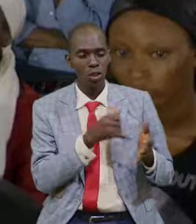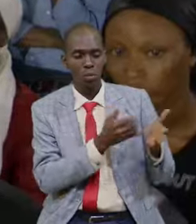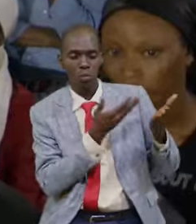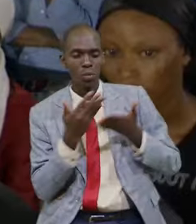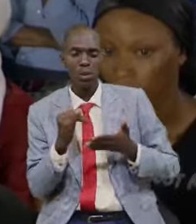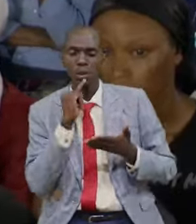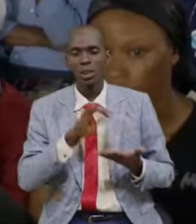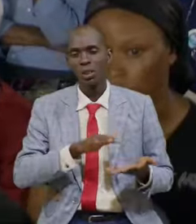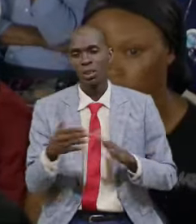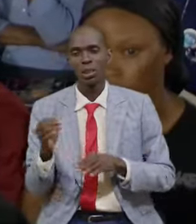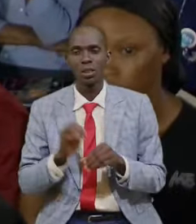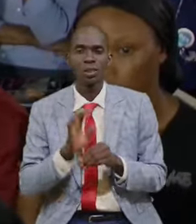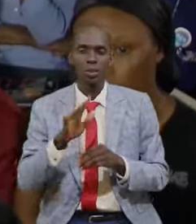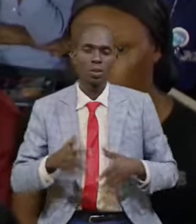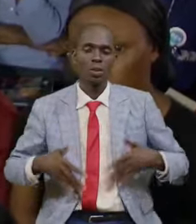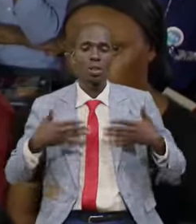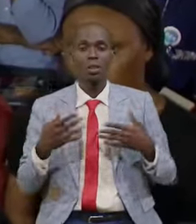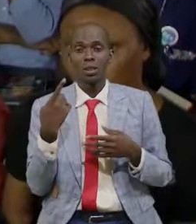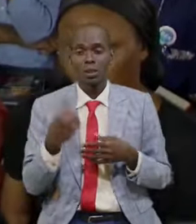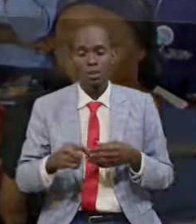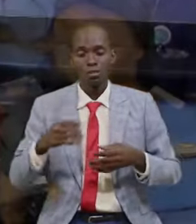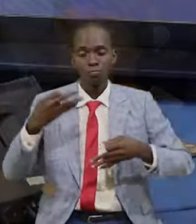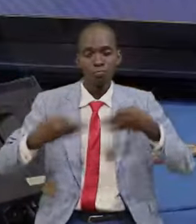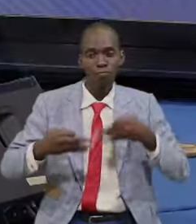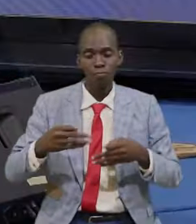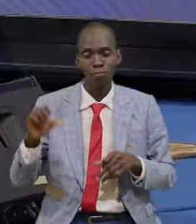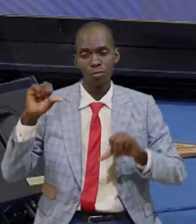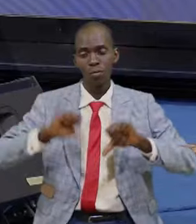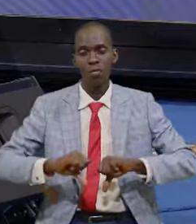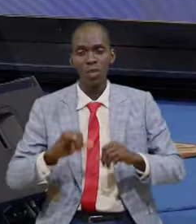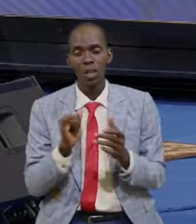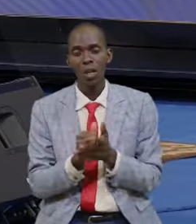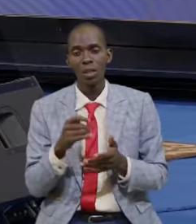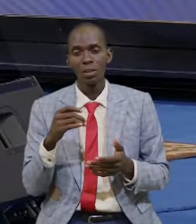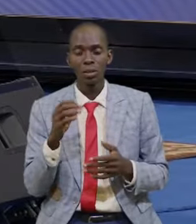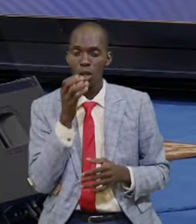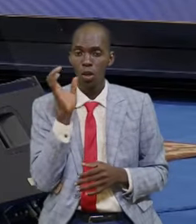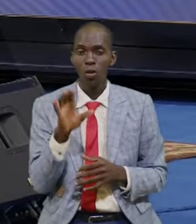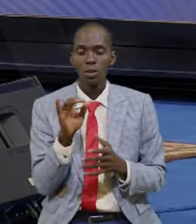The curse that thing brought is dead in your life.